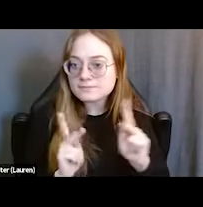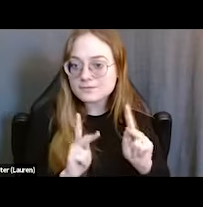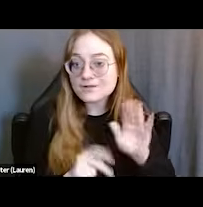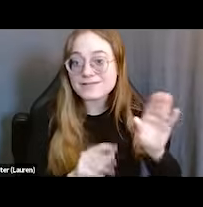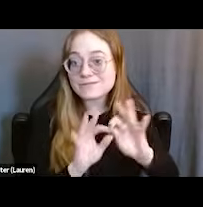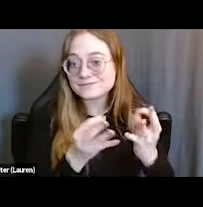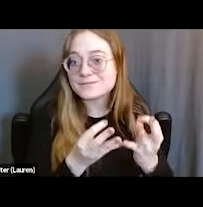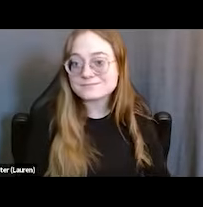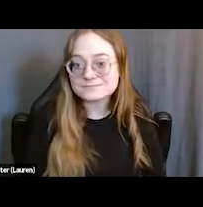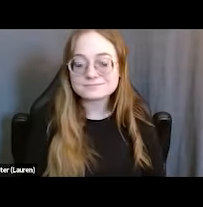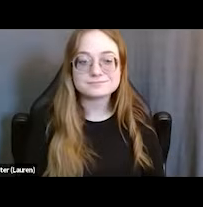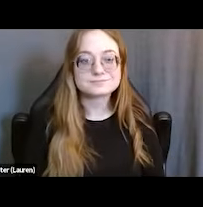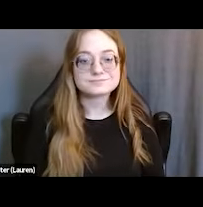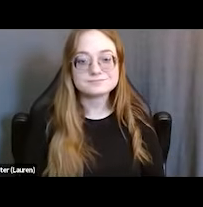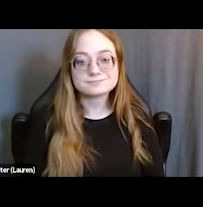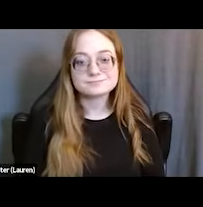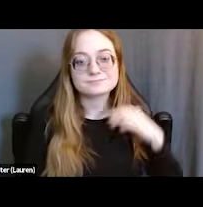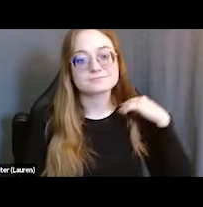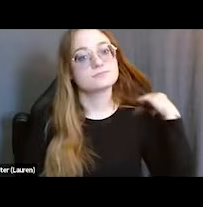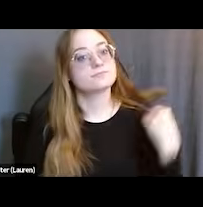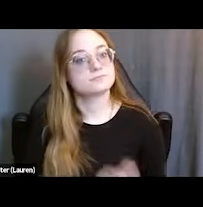families. So mobile,